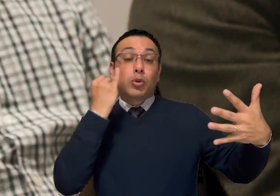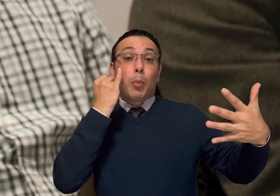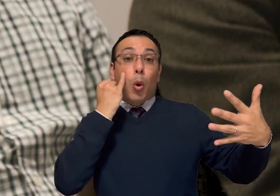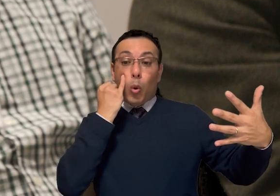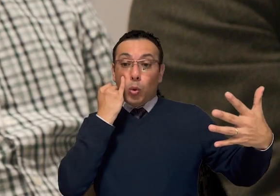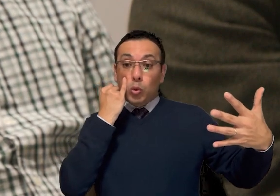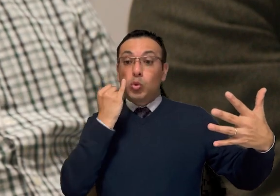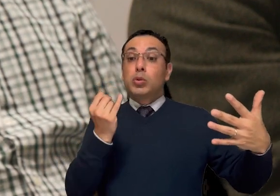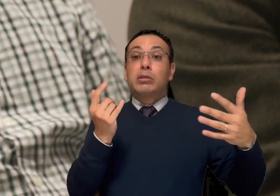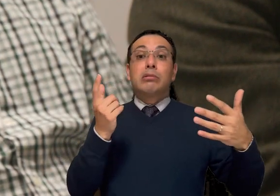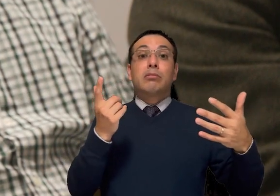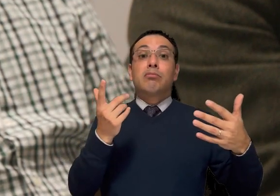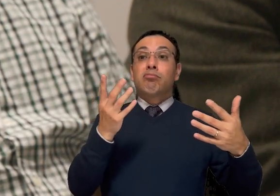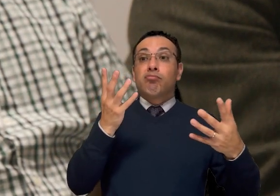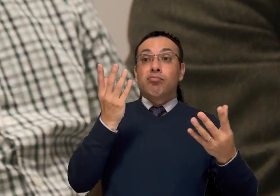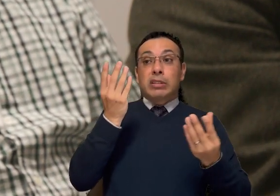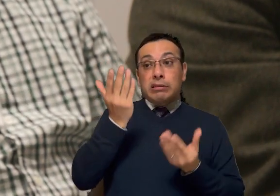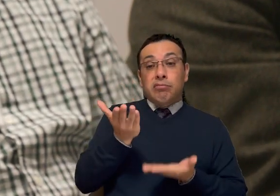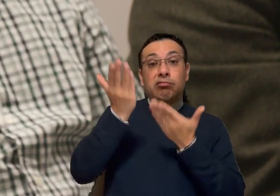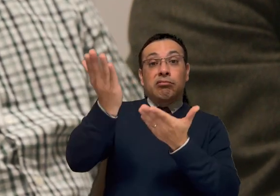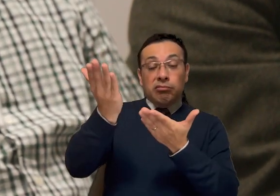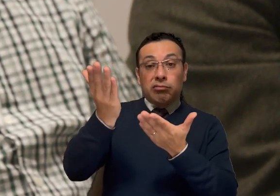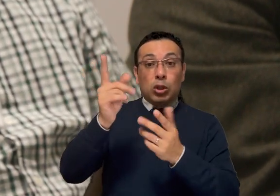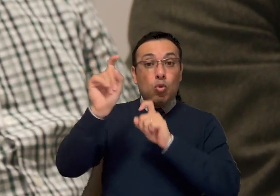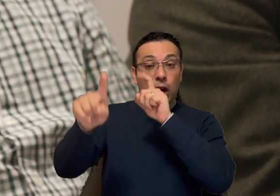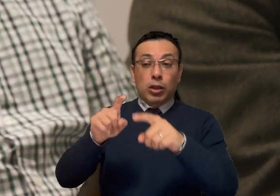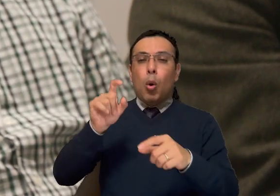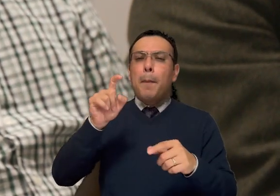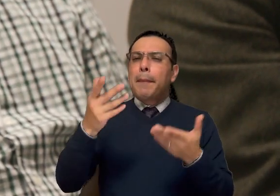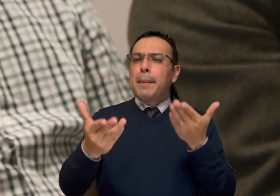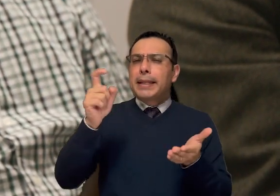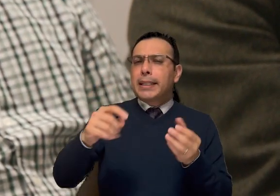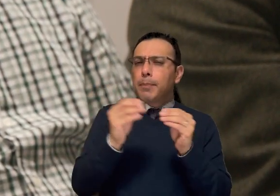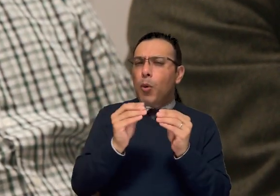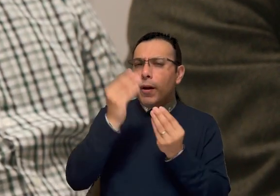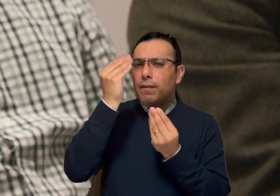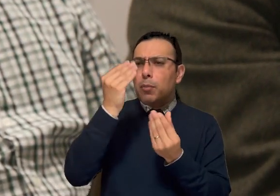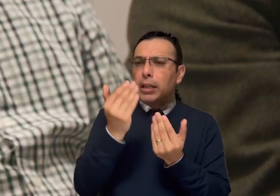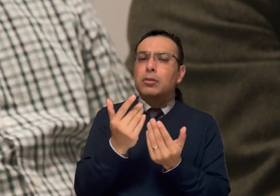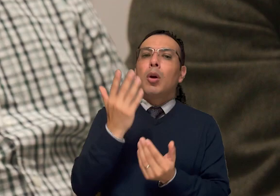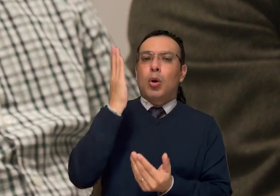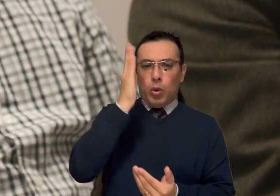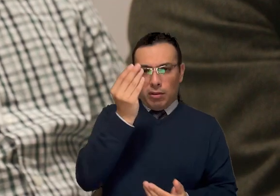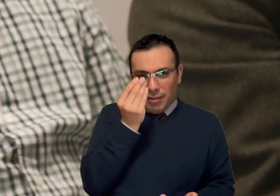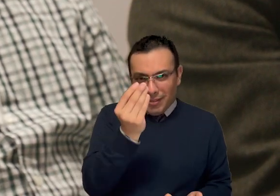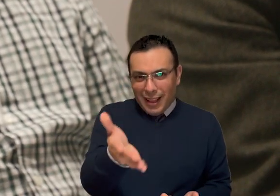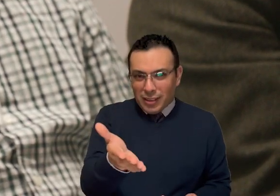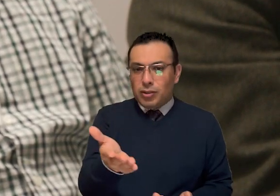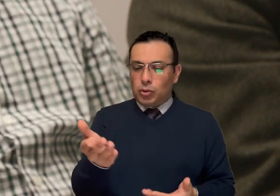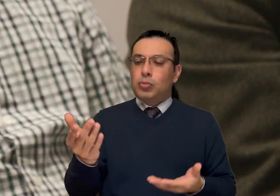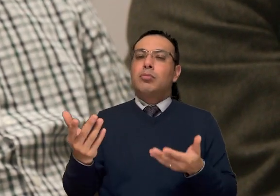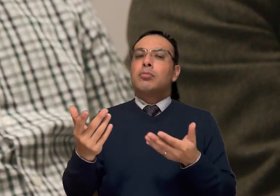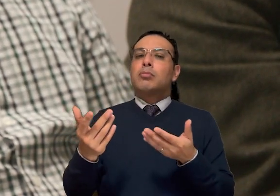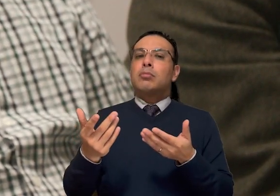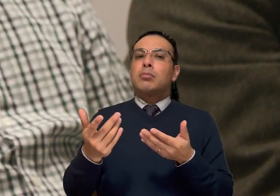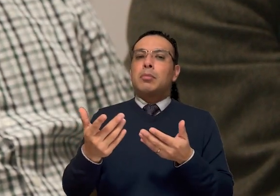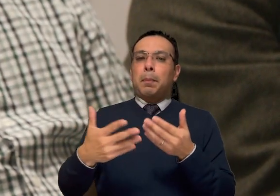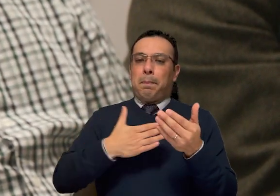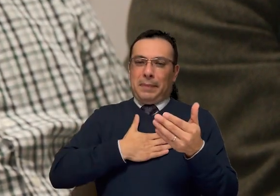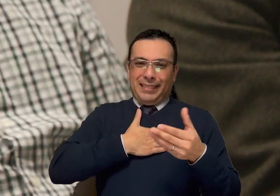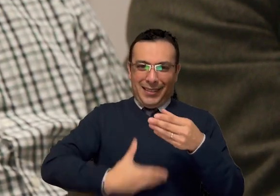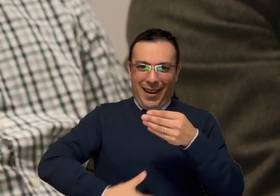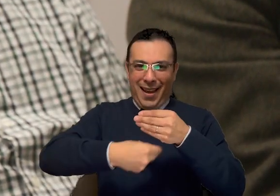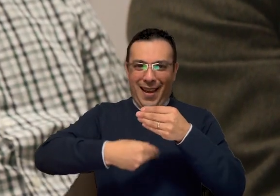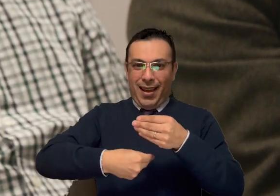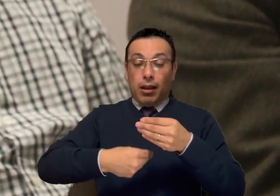or information in order to satisfy the requirements of the Article 7 regulations. Once they